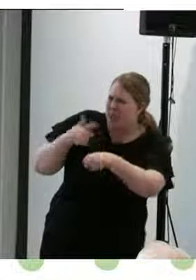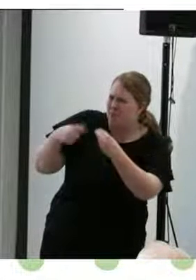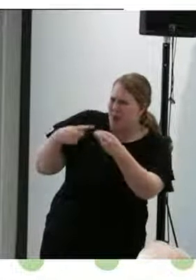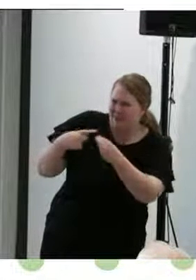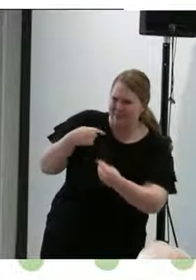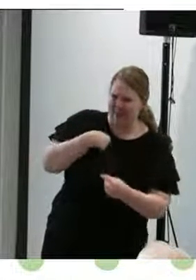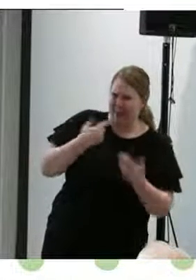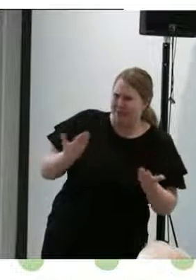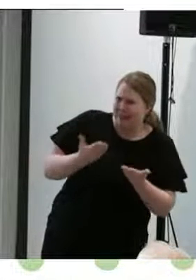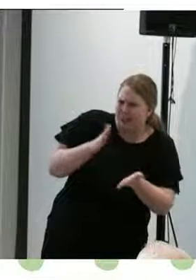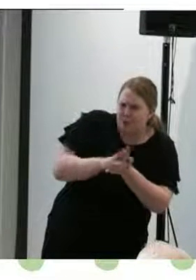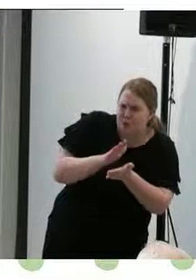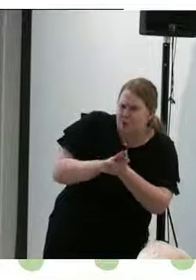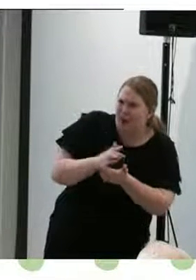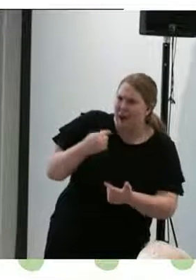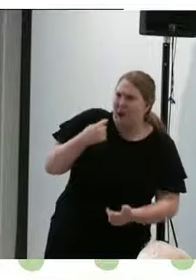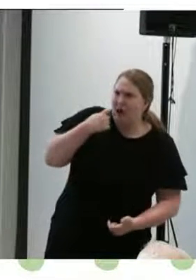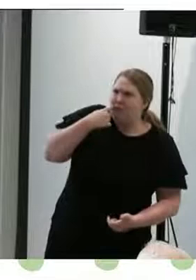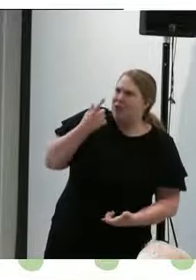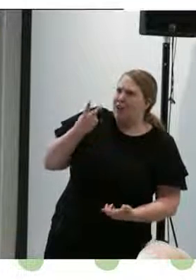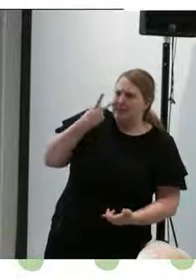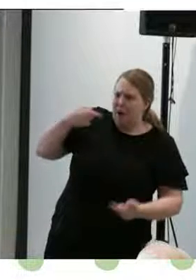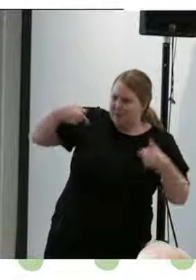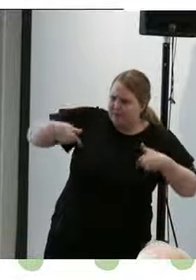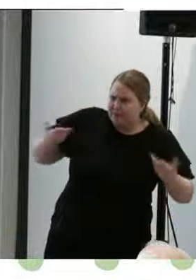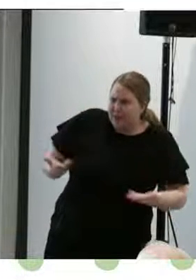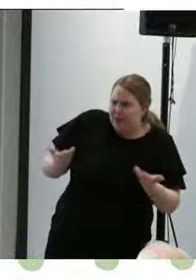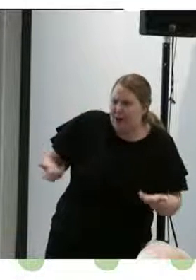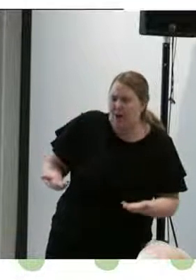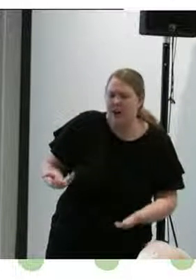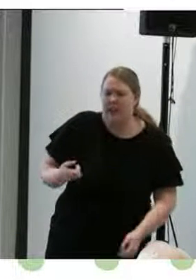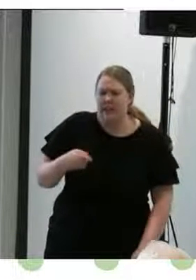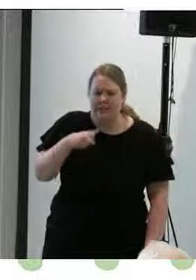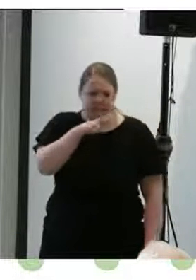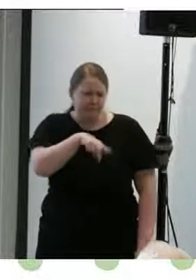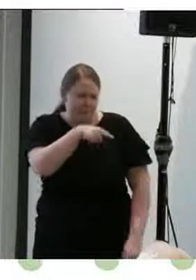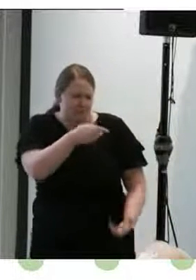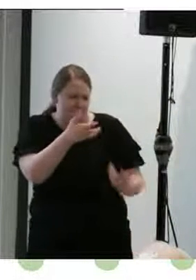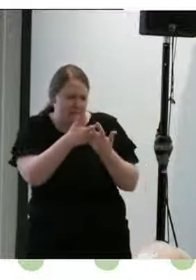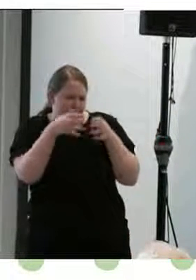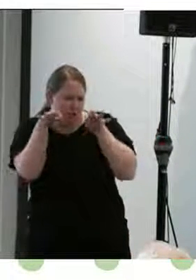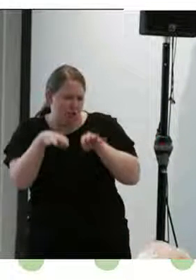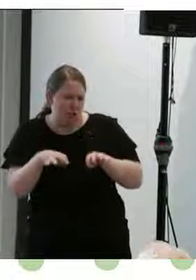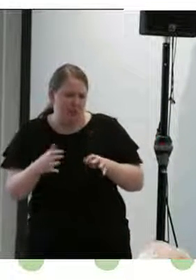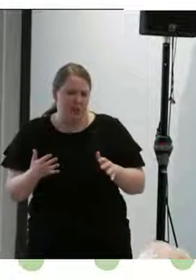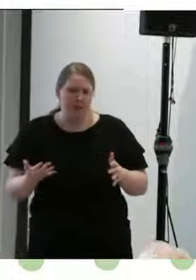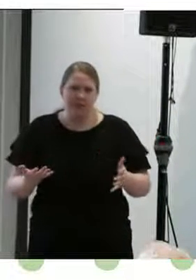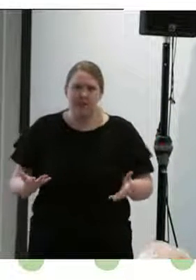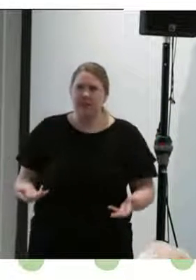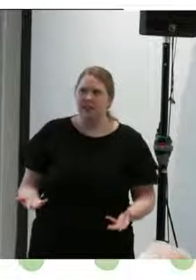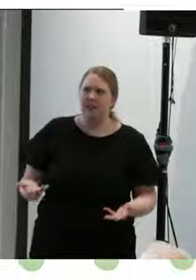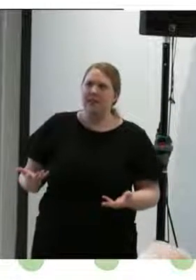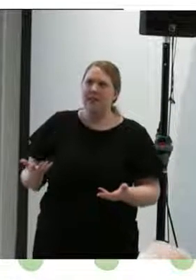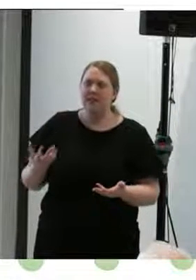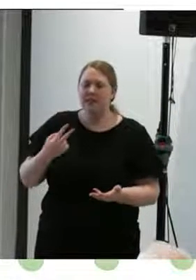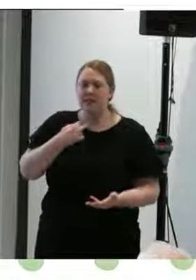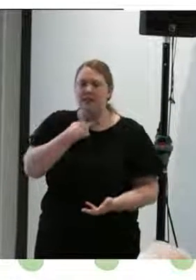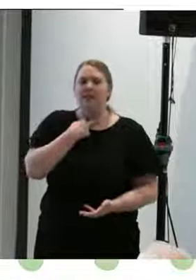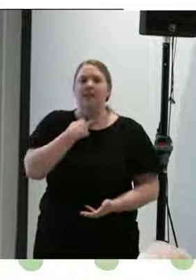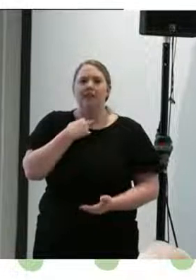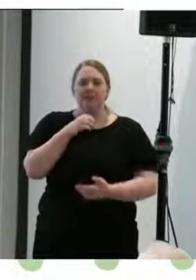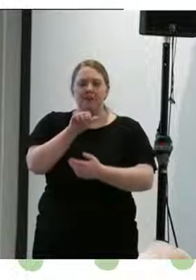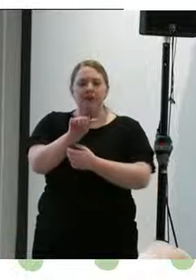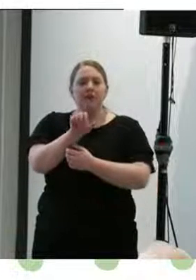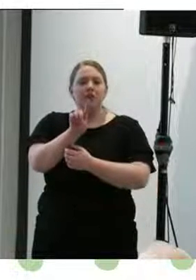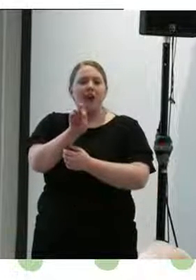in school. You just got me from school. I was in school. And they're like, well, you fit the description. And so Adrian tells me